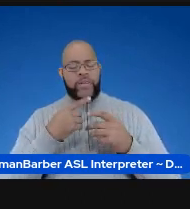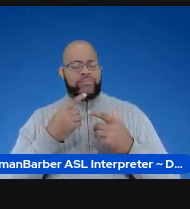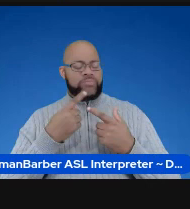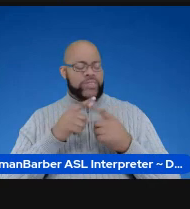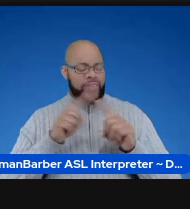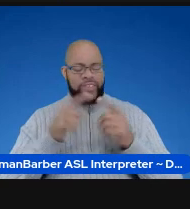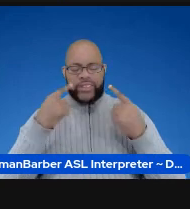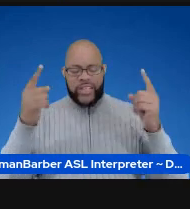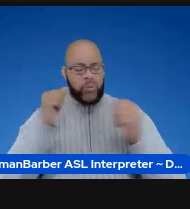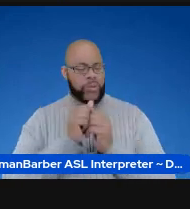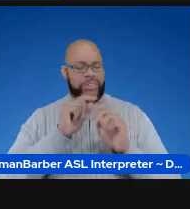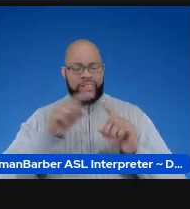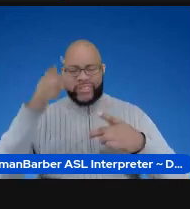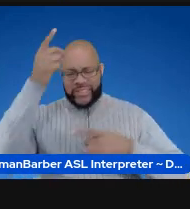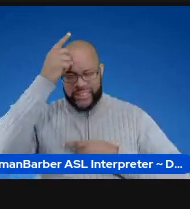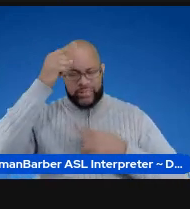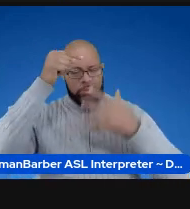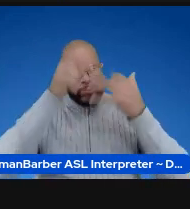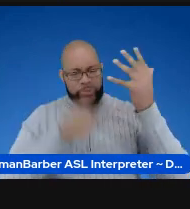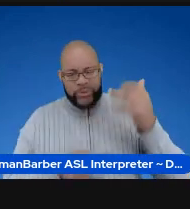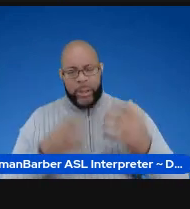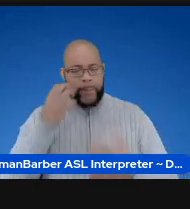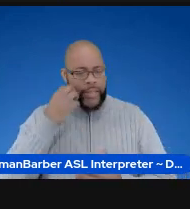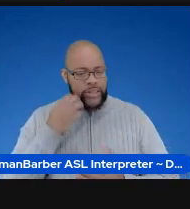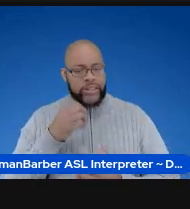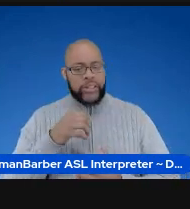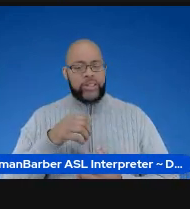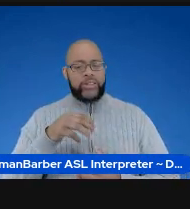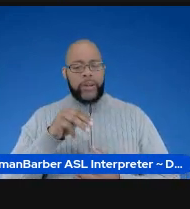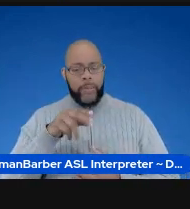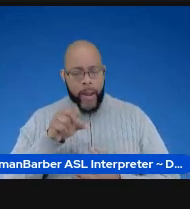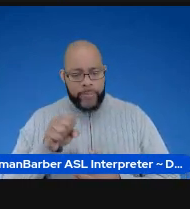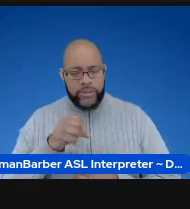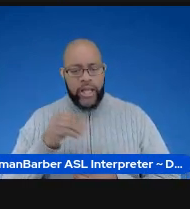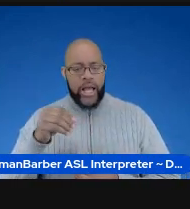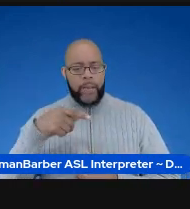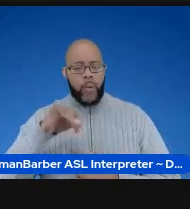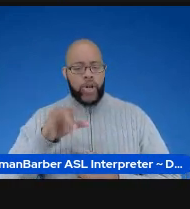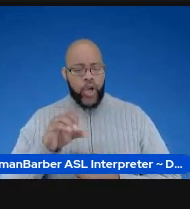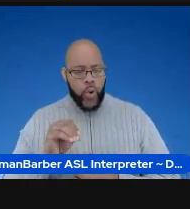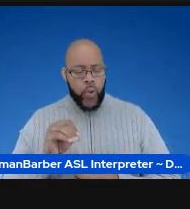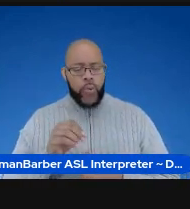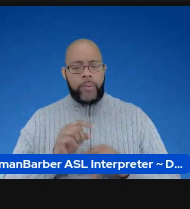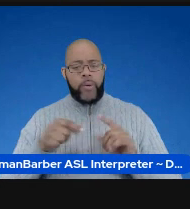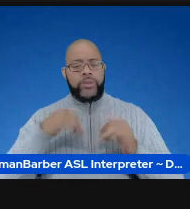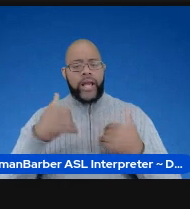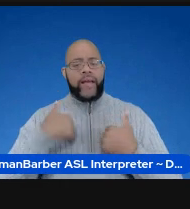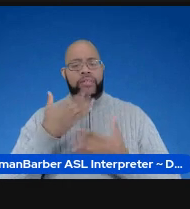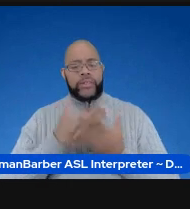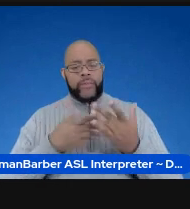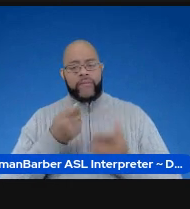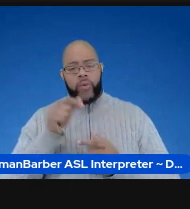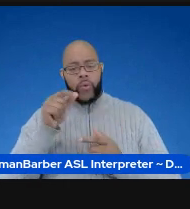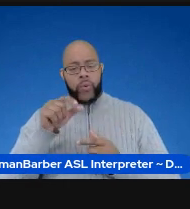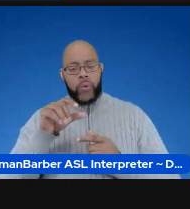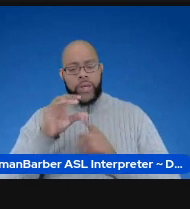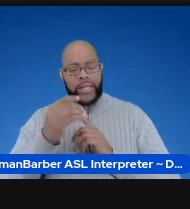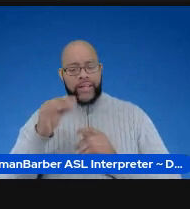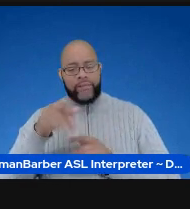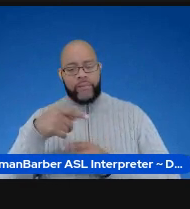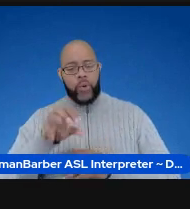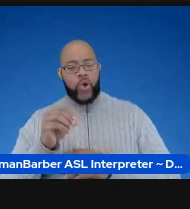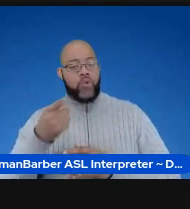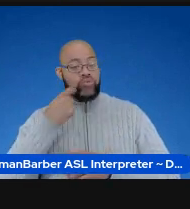pertussis, mumps, rubella, and polio. Although we still have some few cases of polio recently